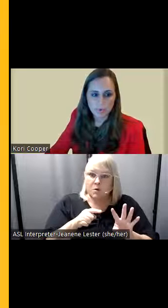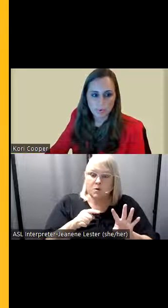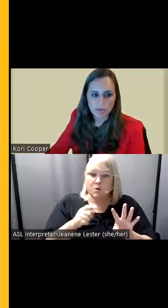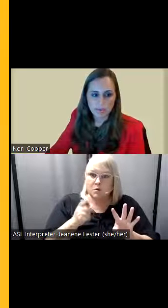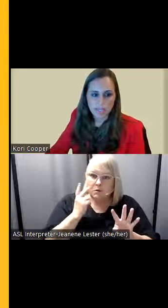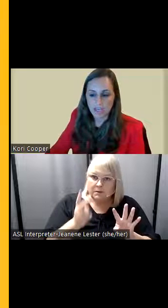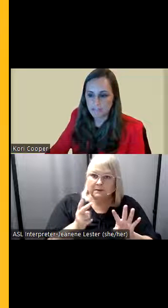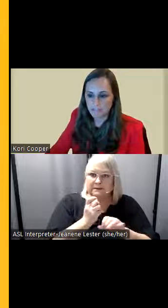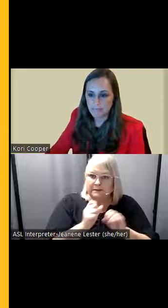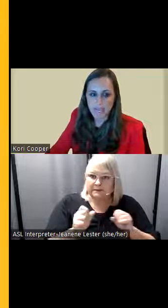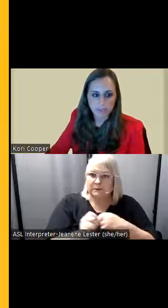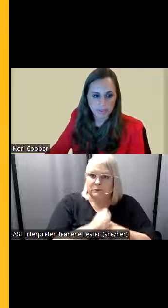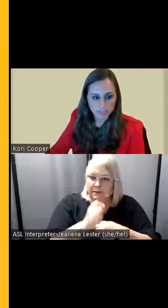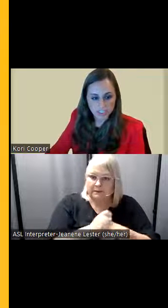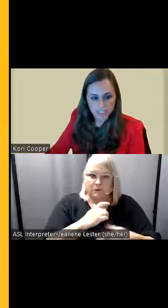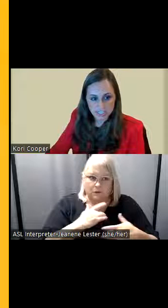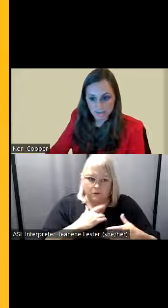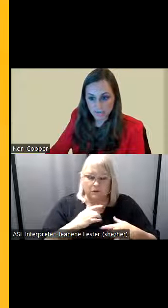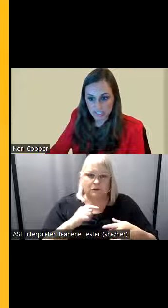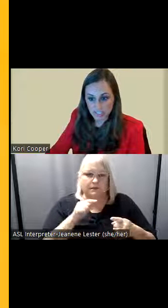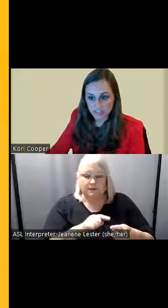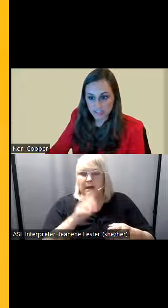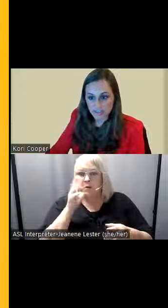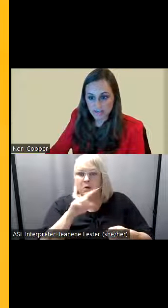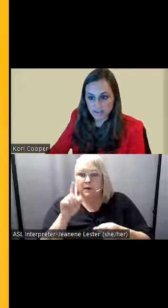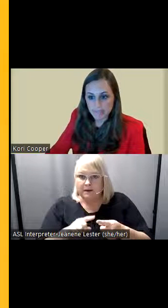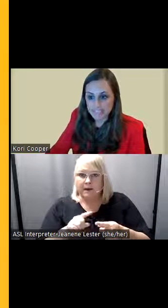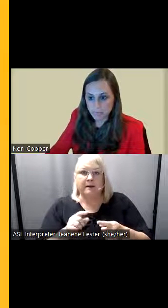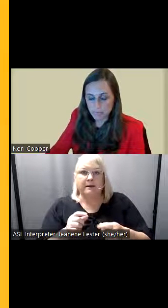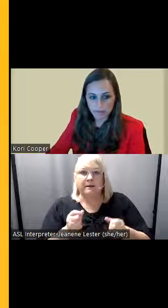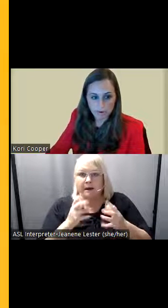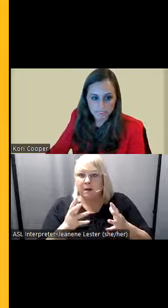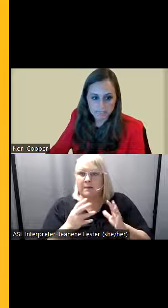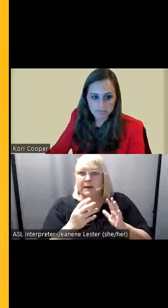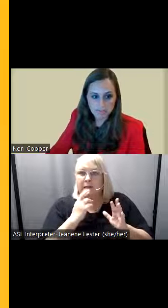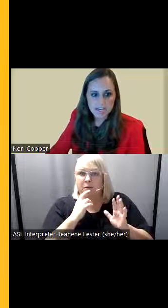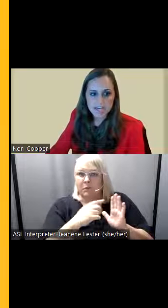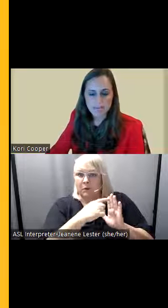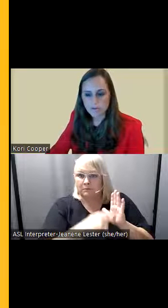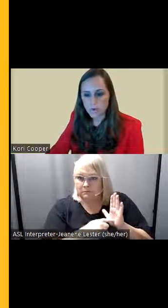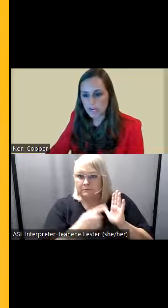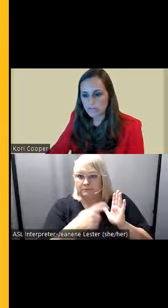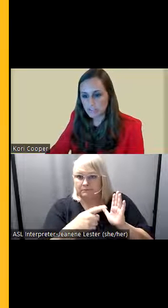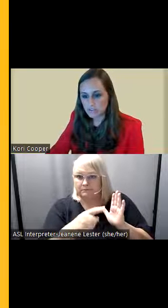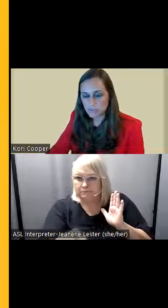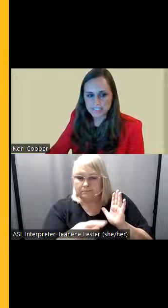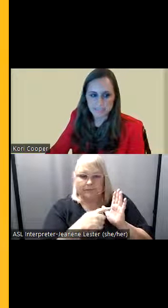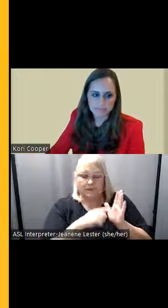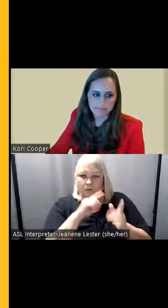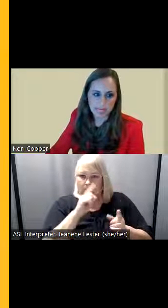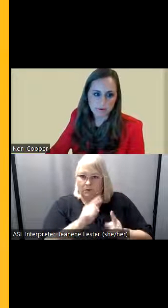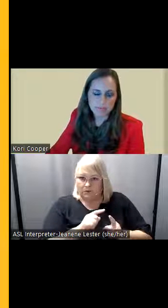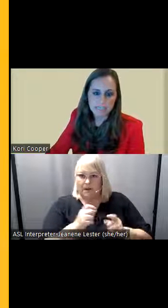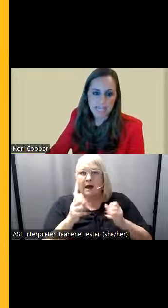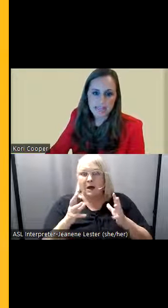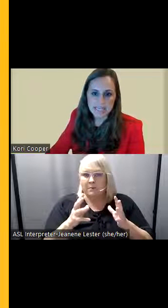time to report, calculated by reduction in number of clicks on the incident reporting form itself, number of required fields we're asking them to